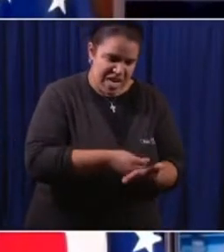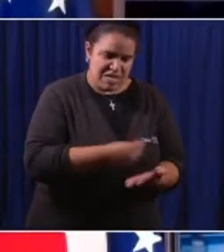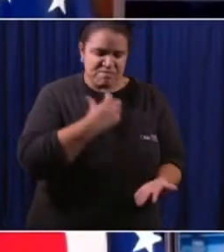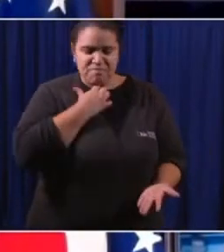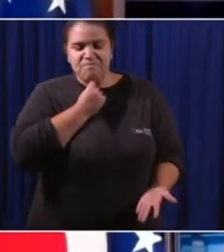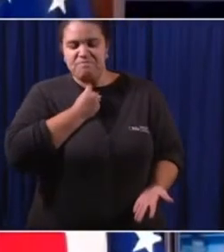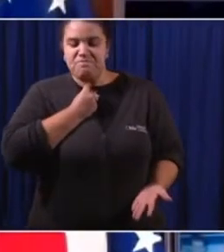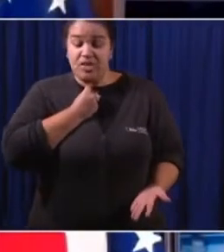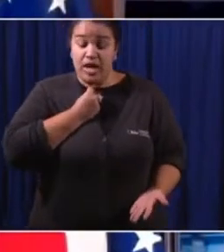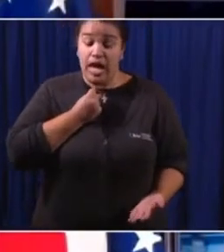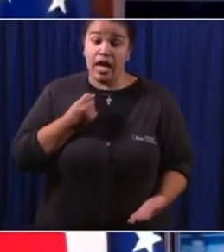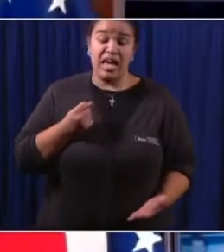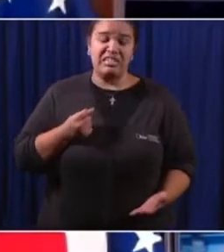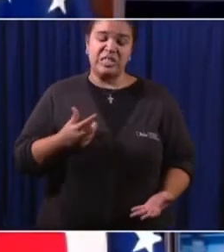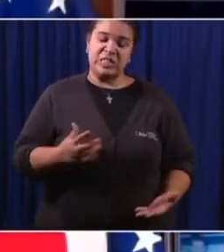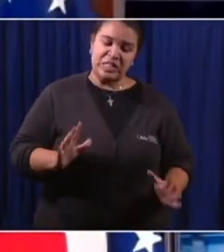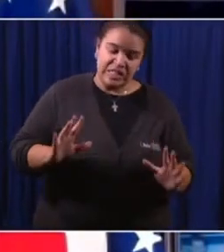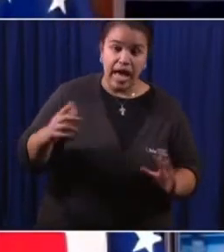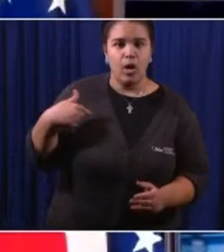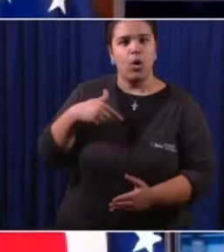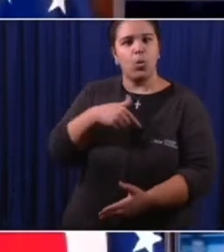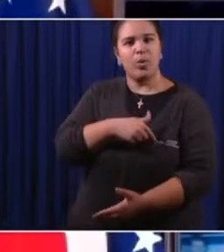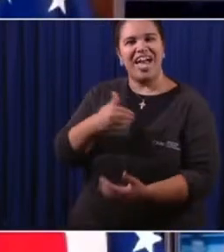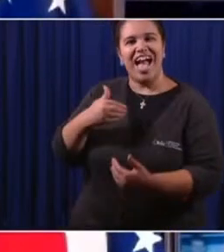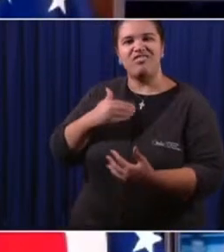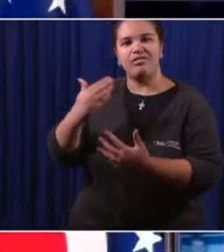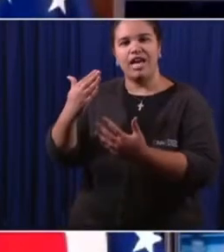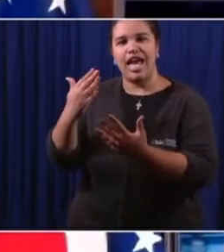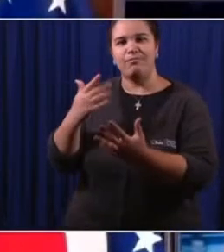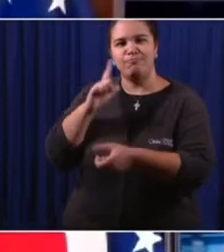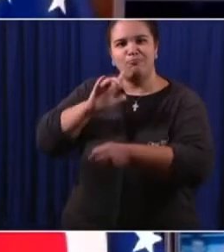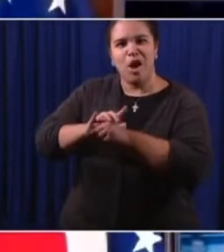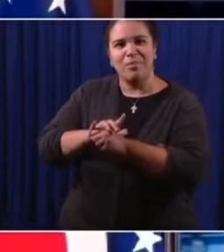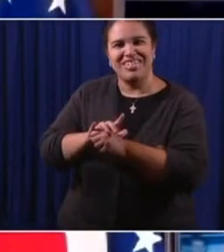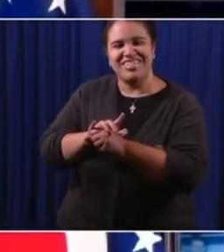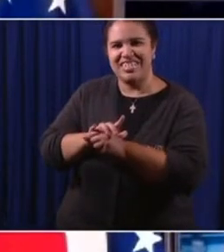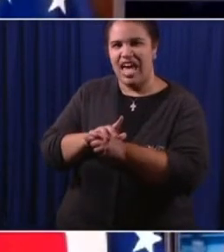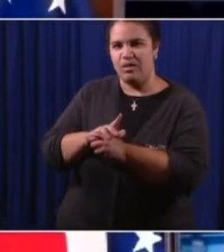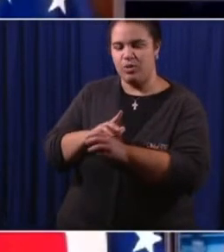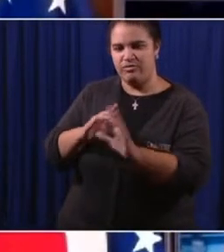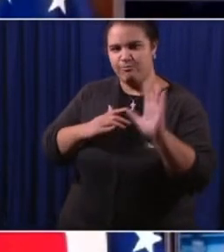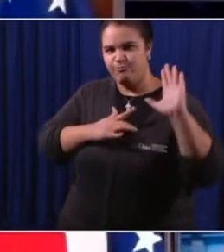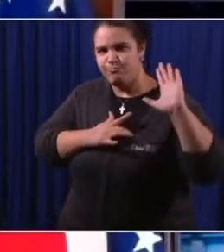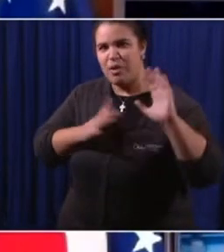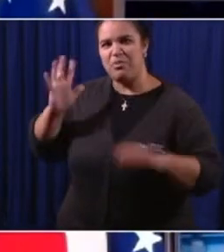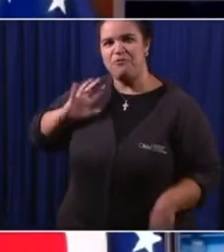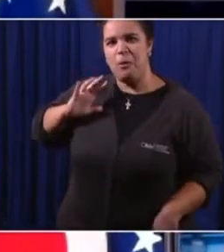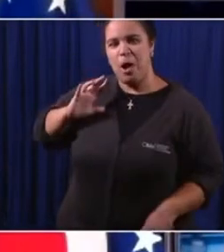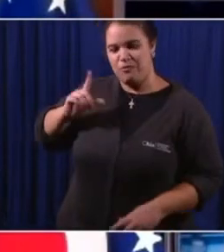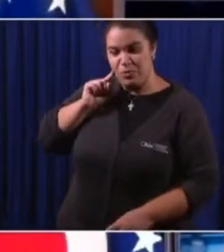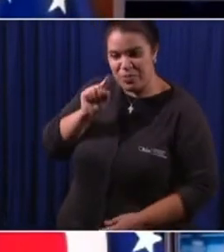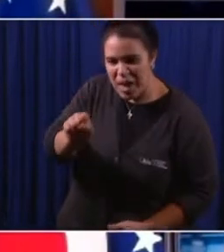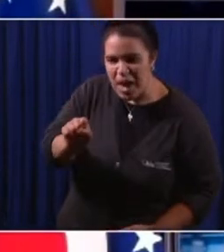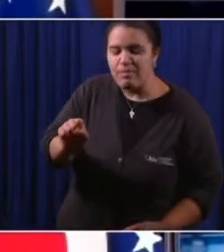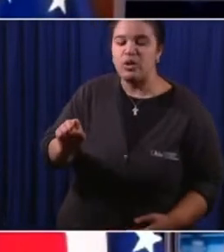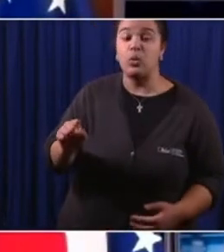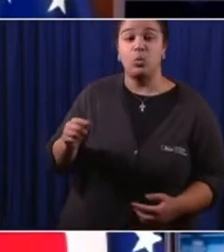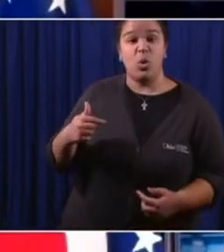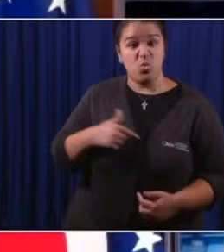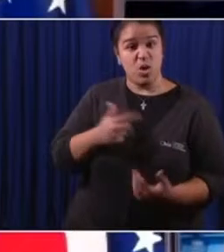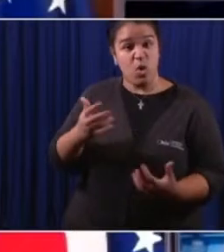have an obligation to them as well. And at the same time, we want them to be successful, and we want them, we want